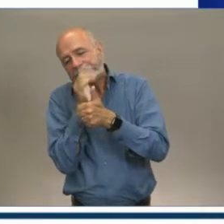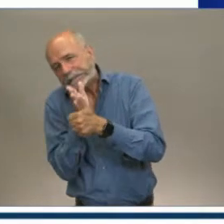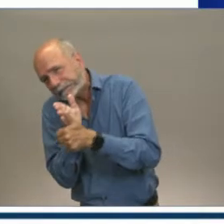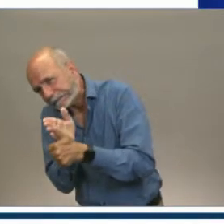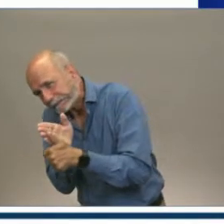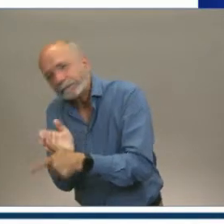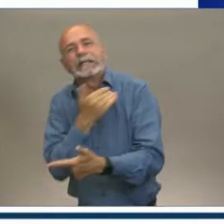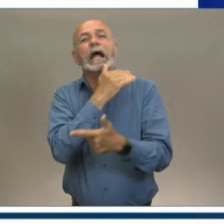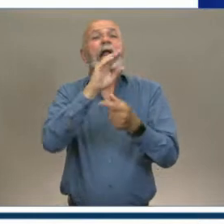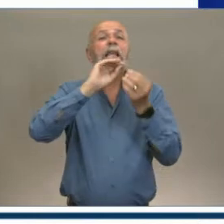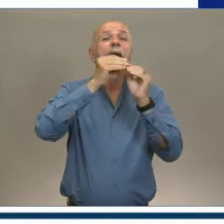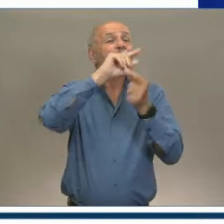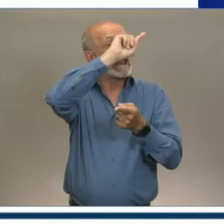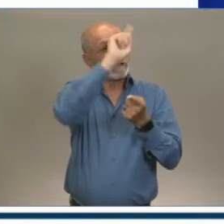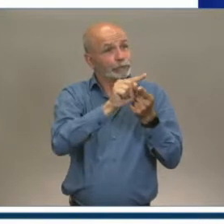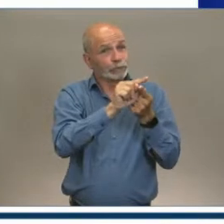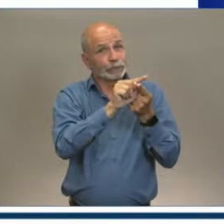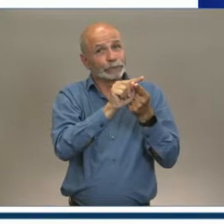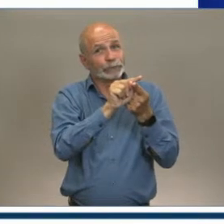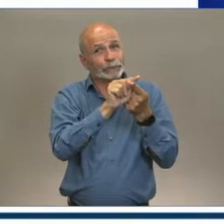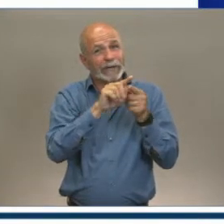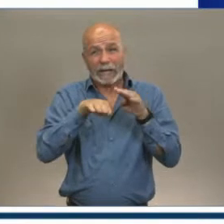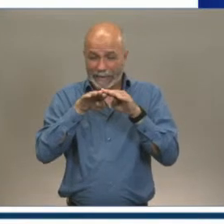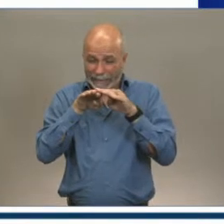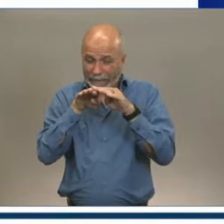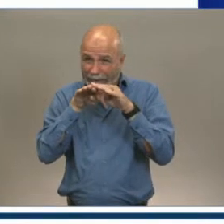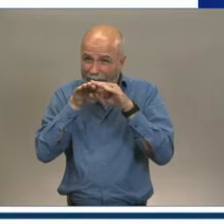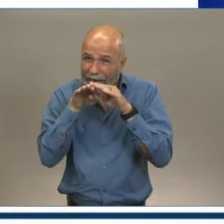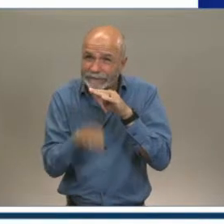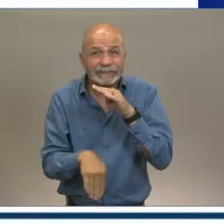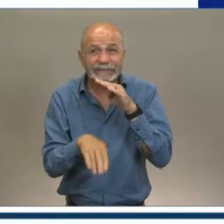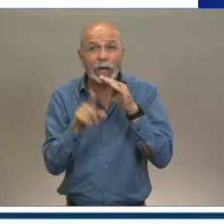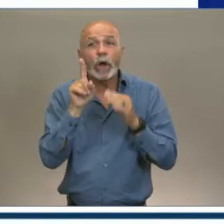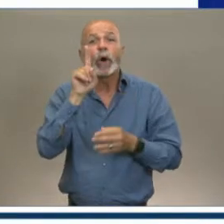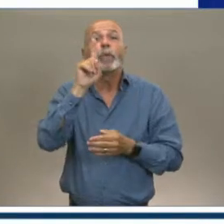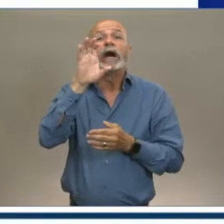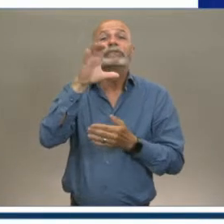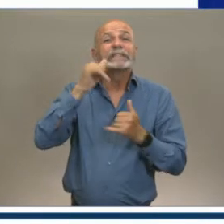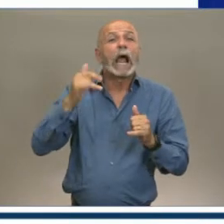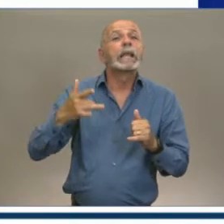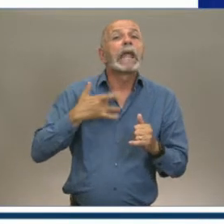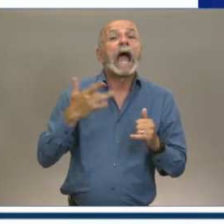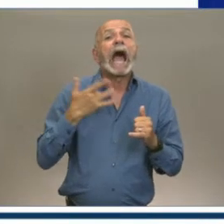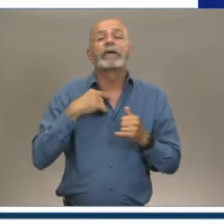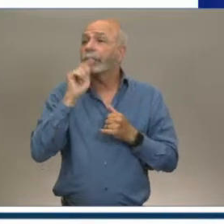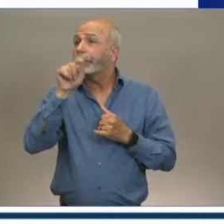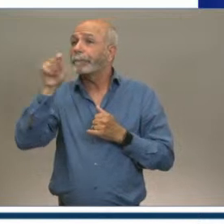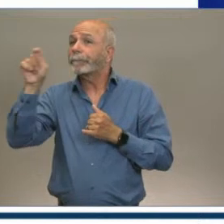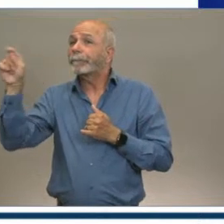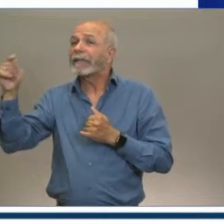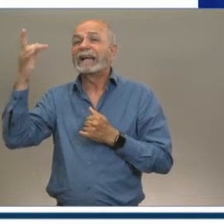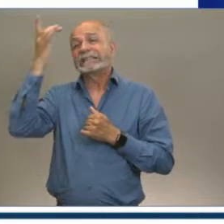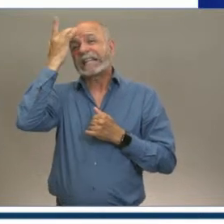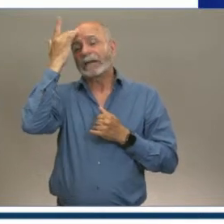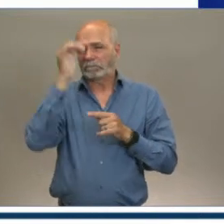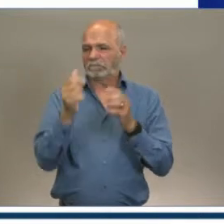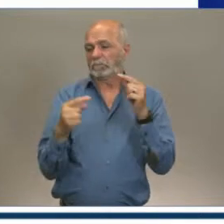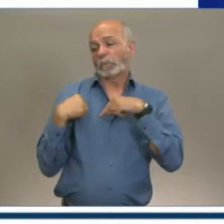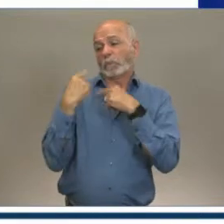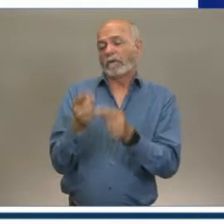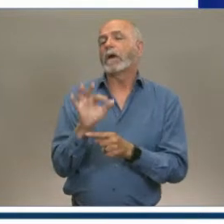below 100 at 97 today. Now we can start to enter phase 2 on schedule and